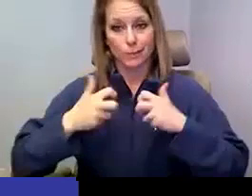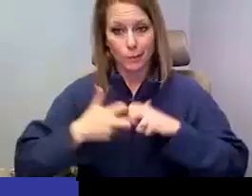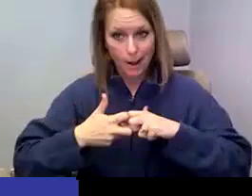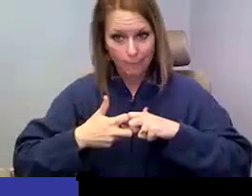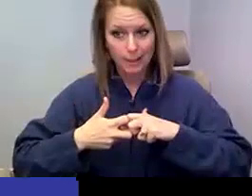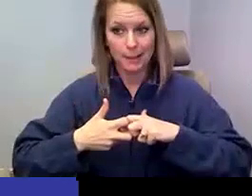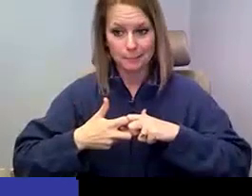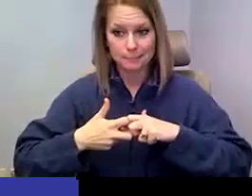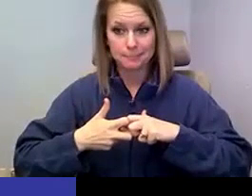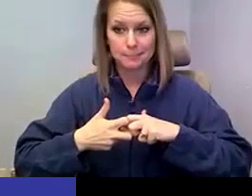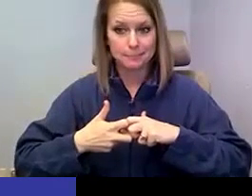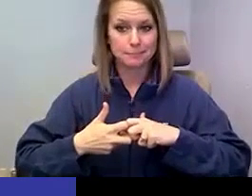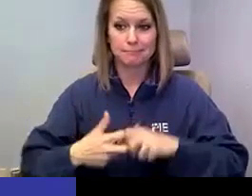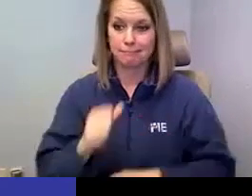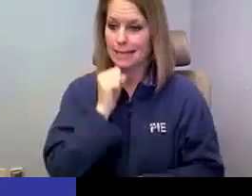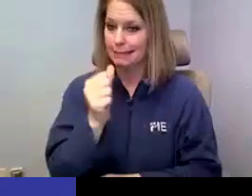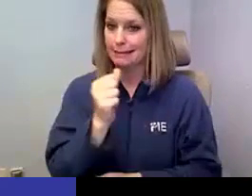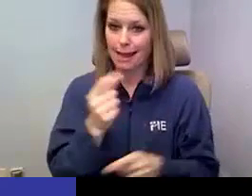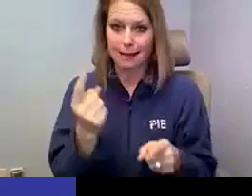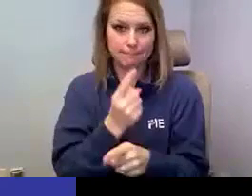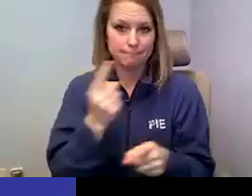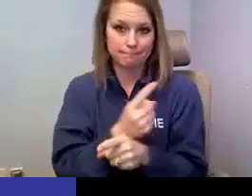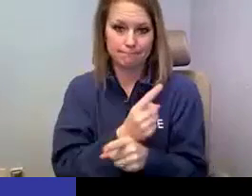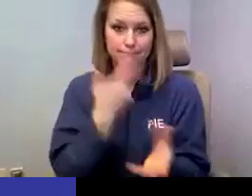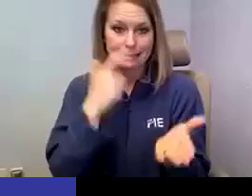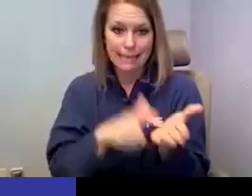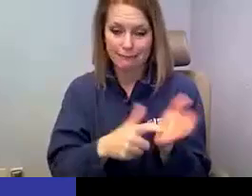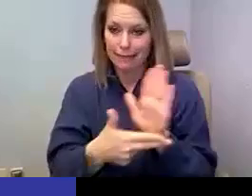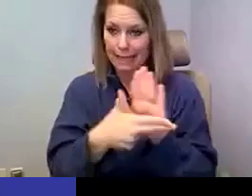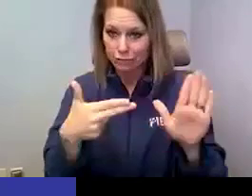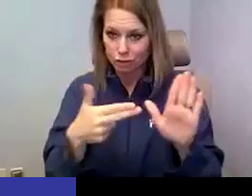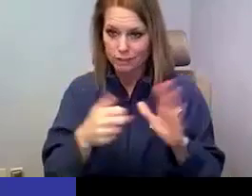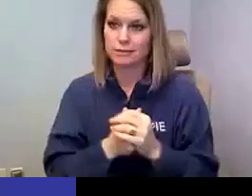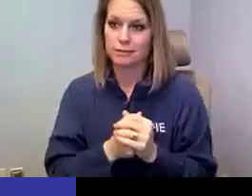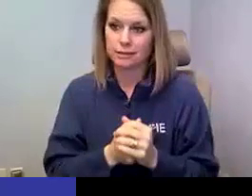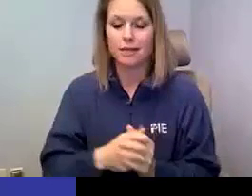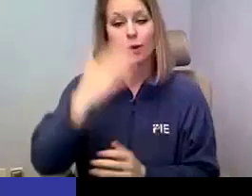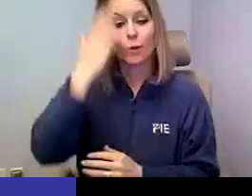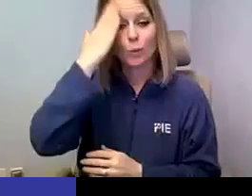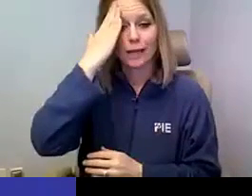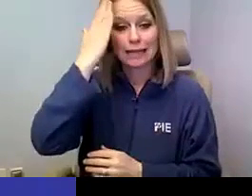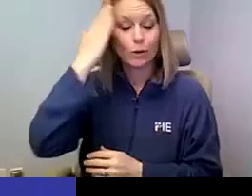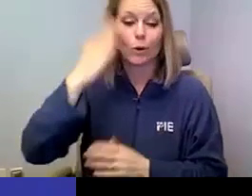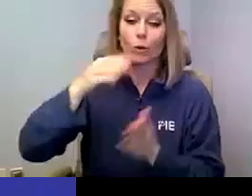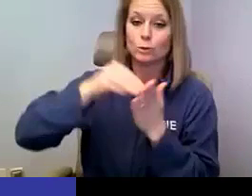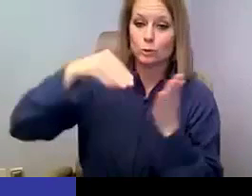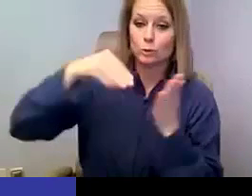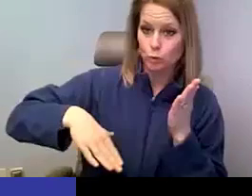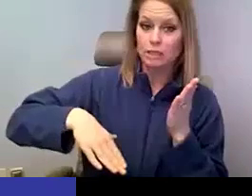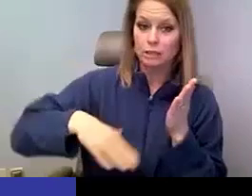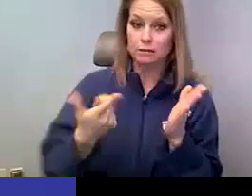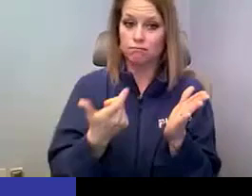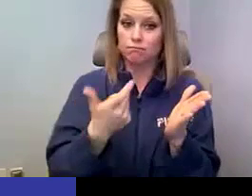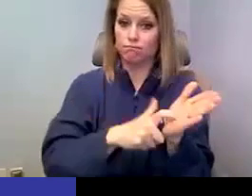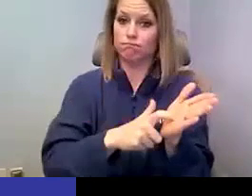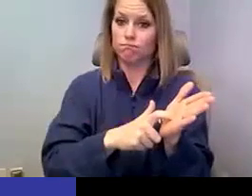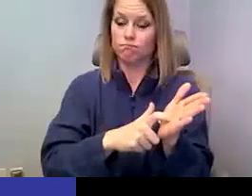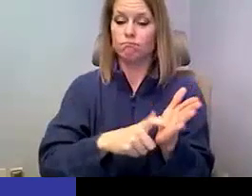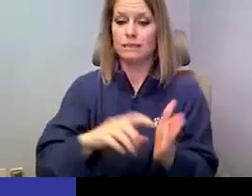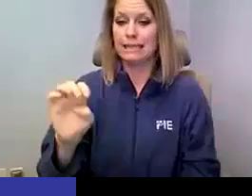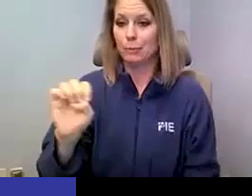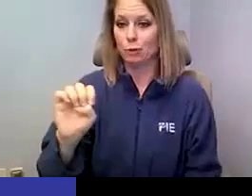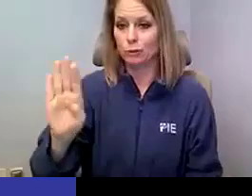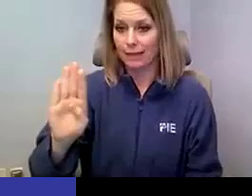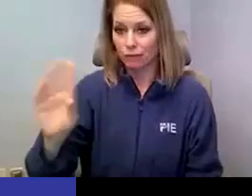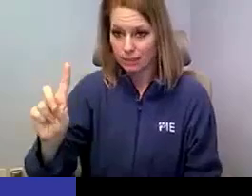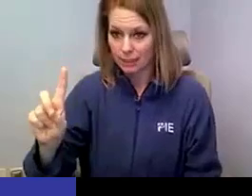inaccurate identifications, is we know students identified as emotional behavioral disability, they get less of the good